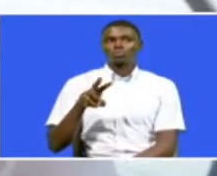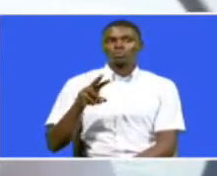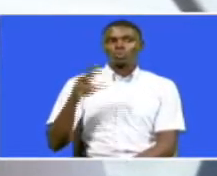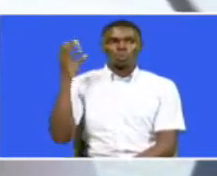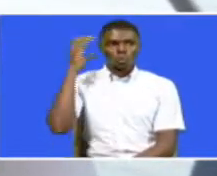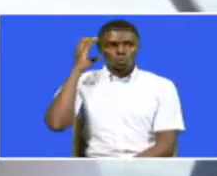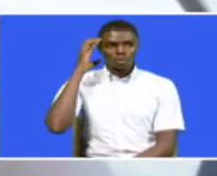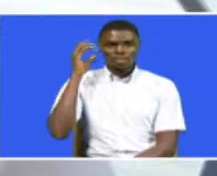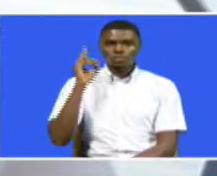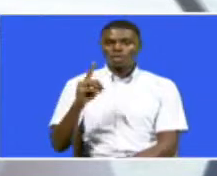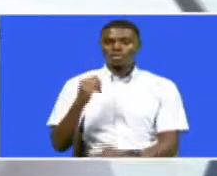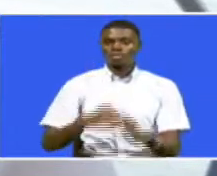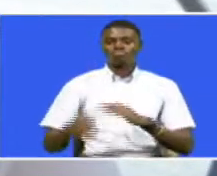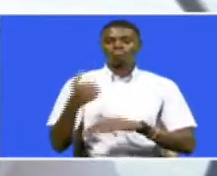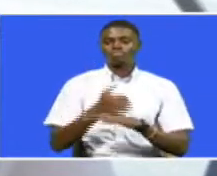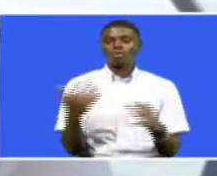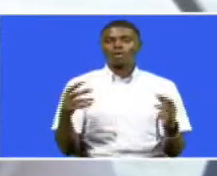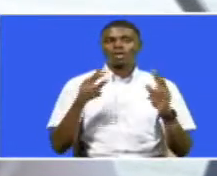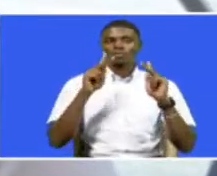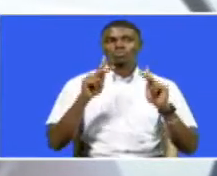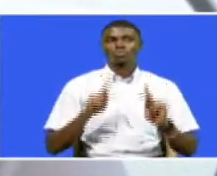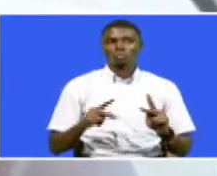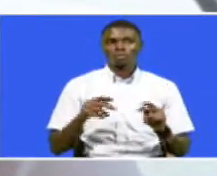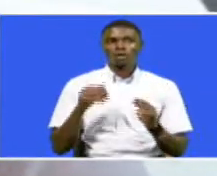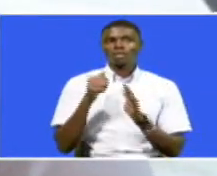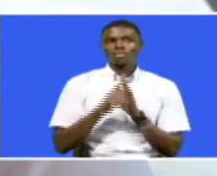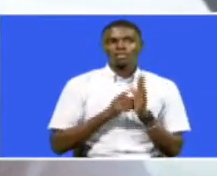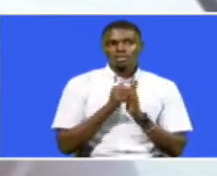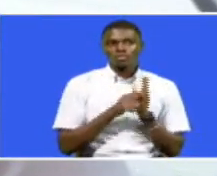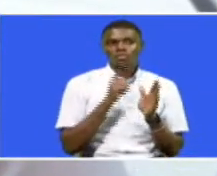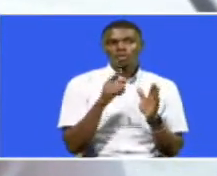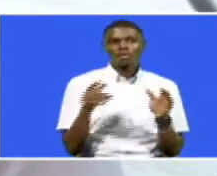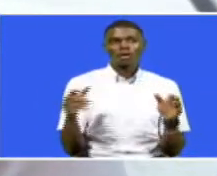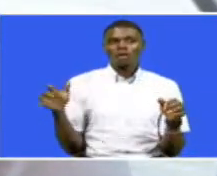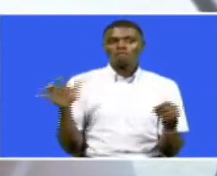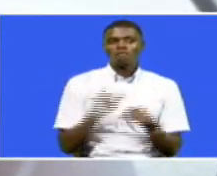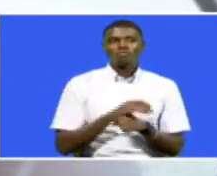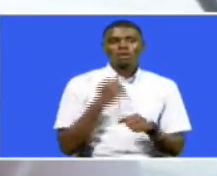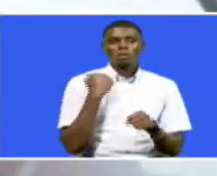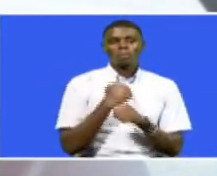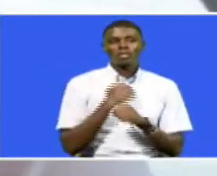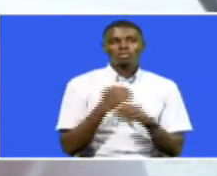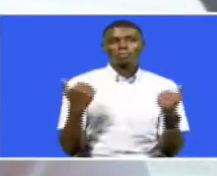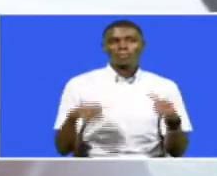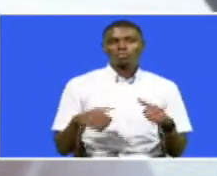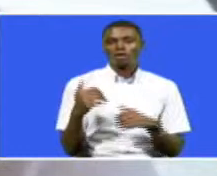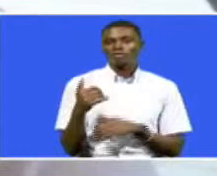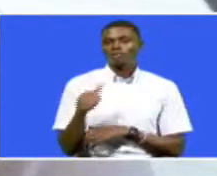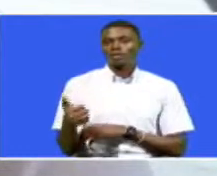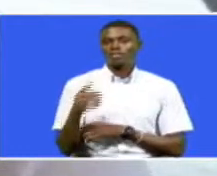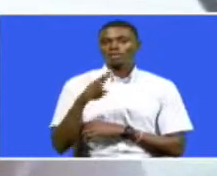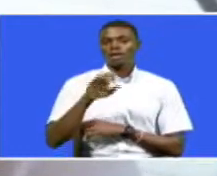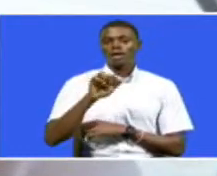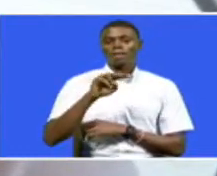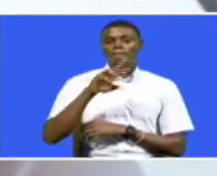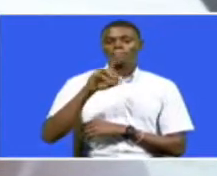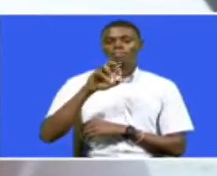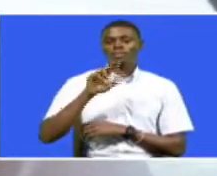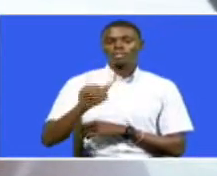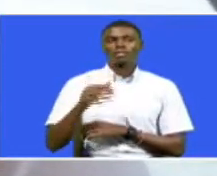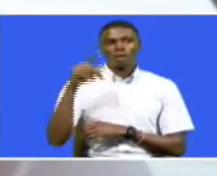one starting up in Kisumu, the railway one, which is not yet fully operational. There is Bandari in Mombasa. But most